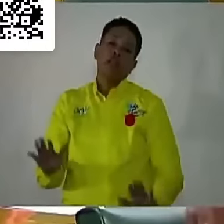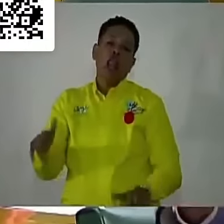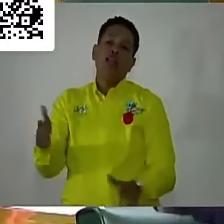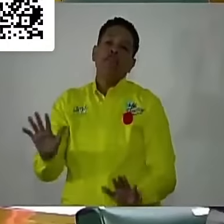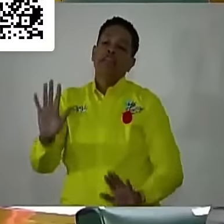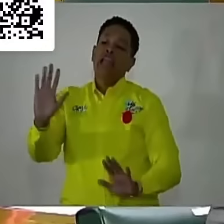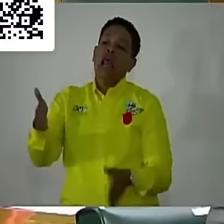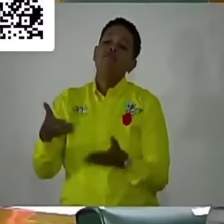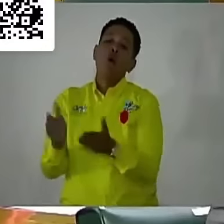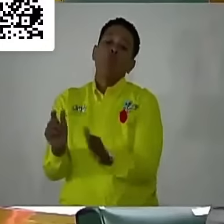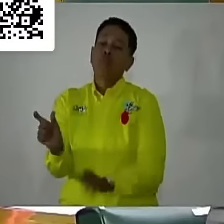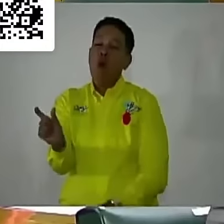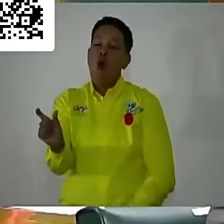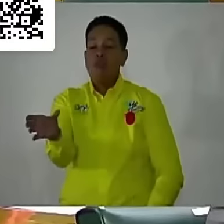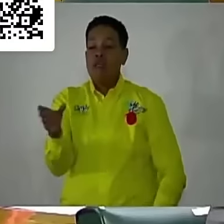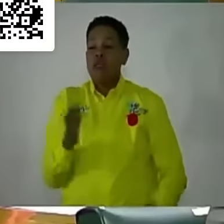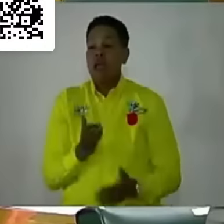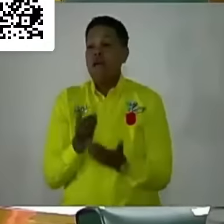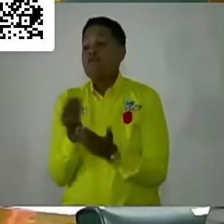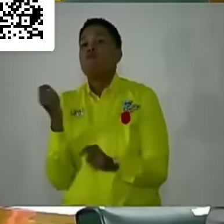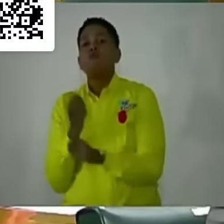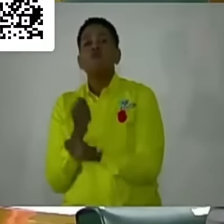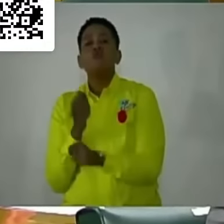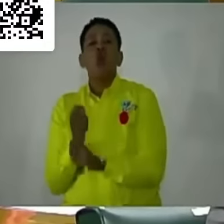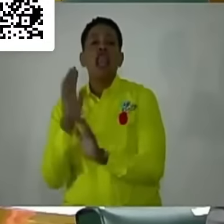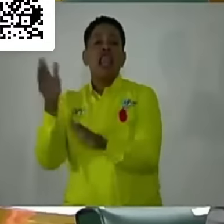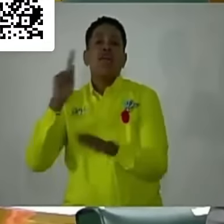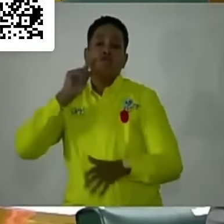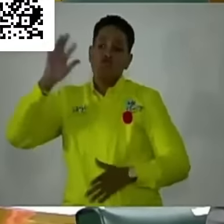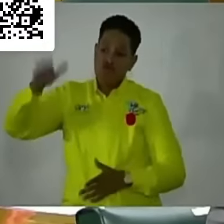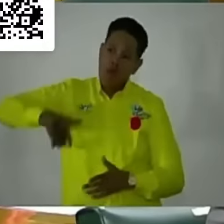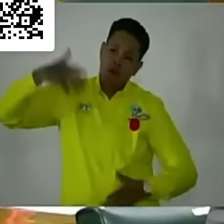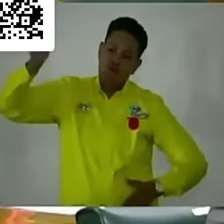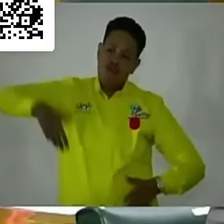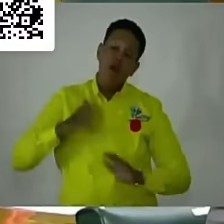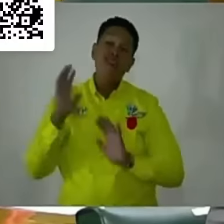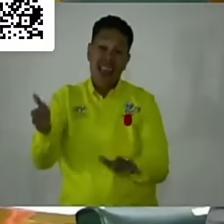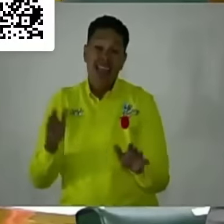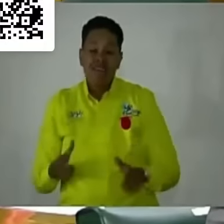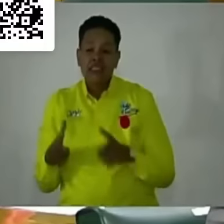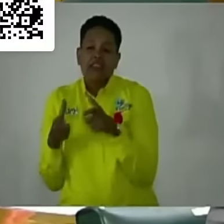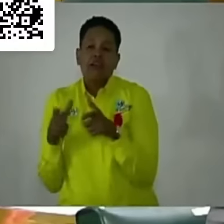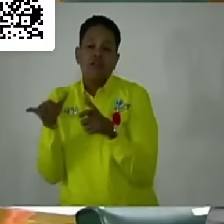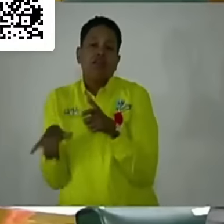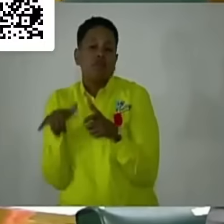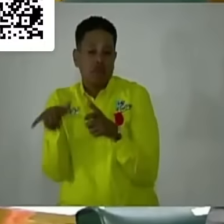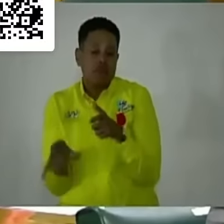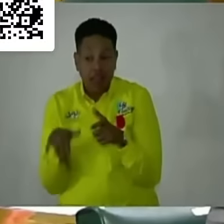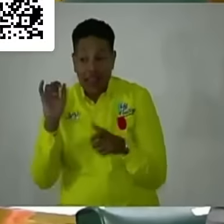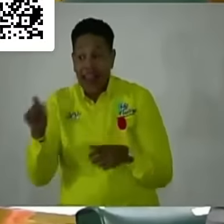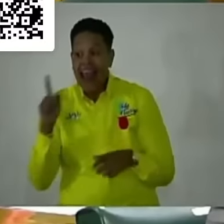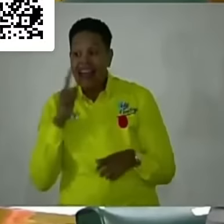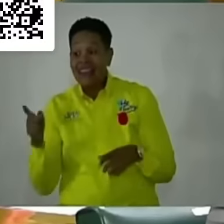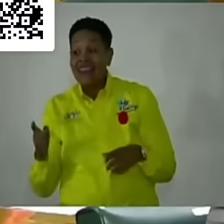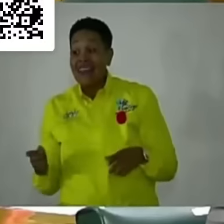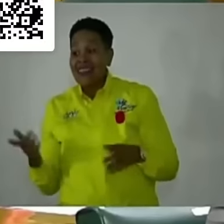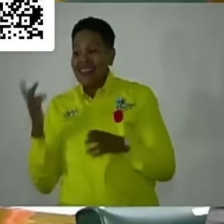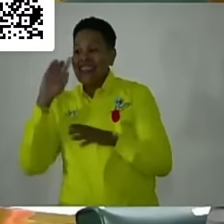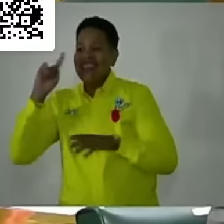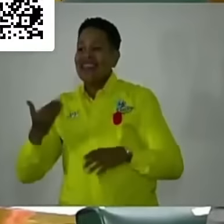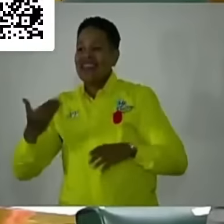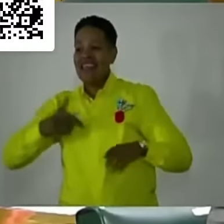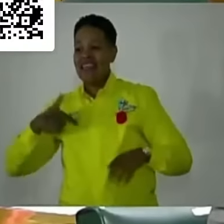because there's a few truckloads left to be removed. And that seems to relieve them